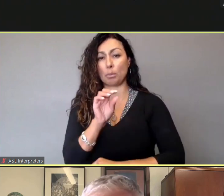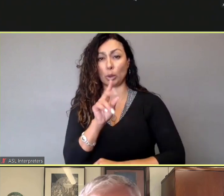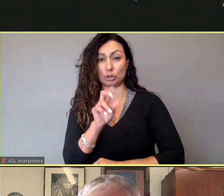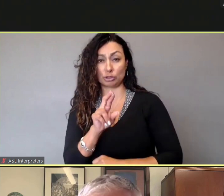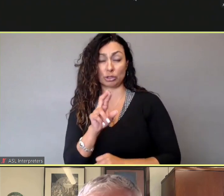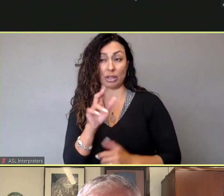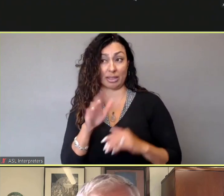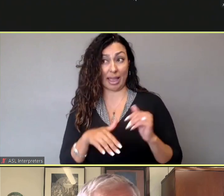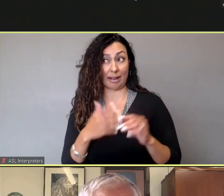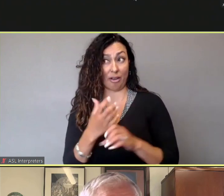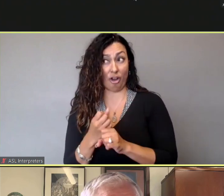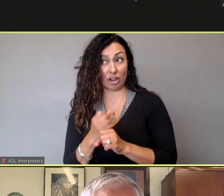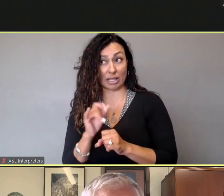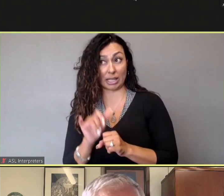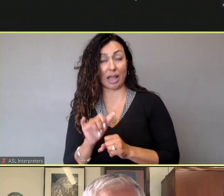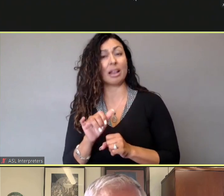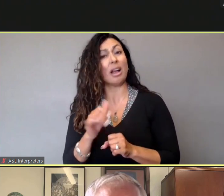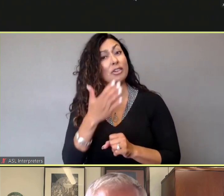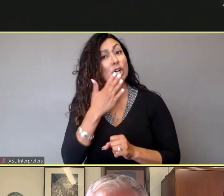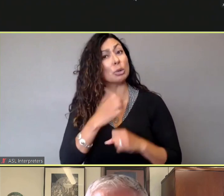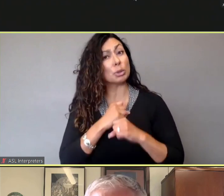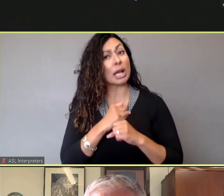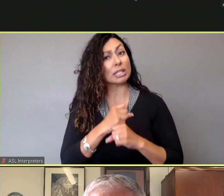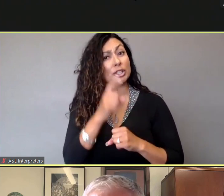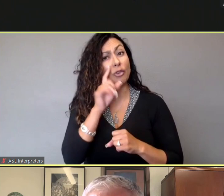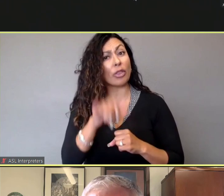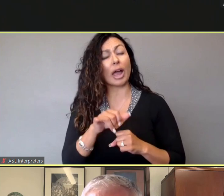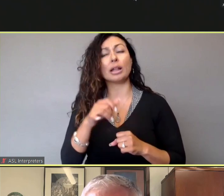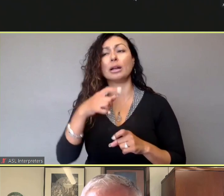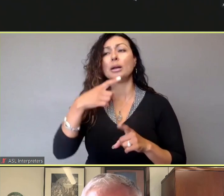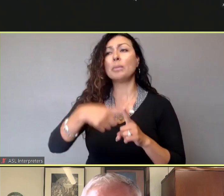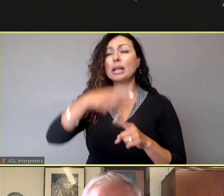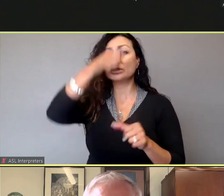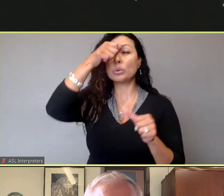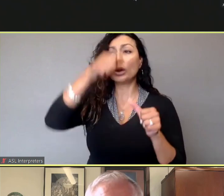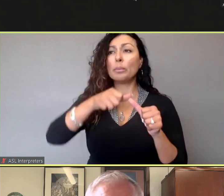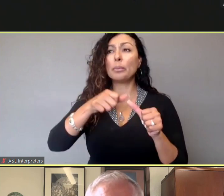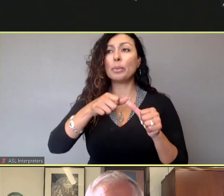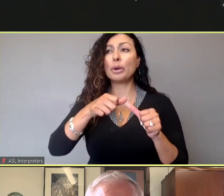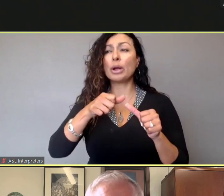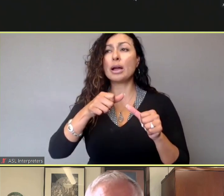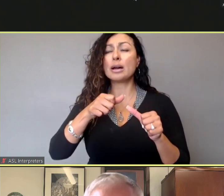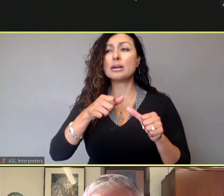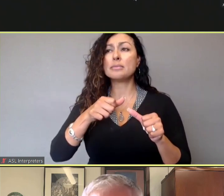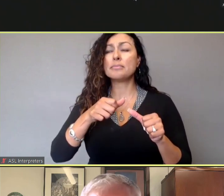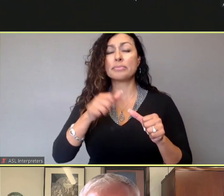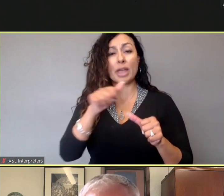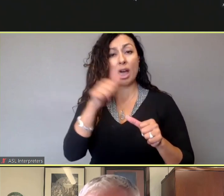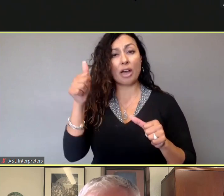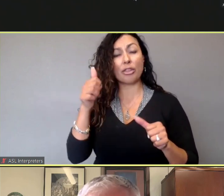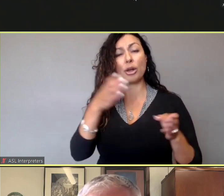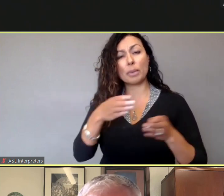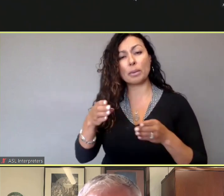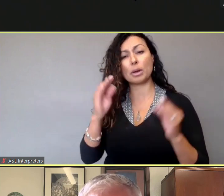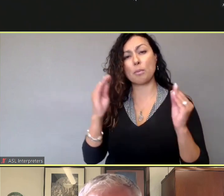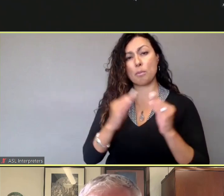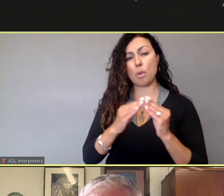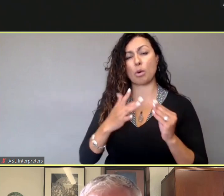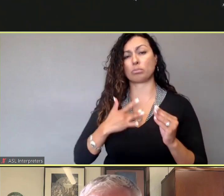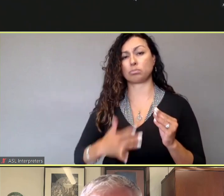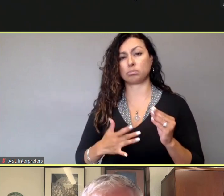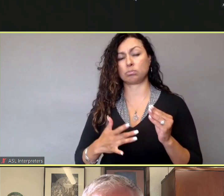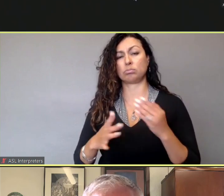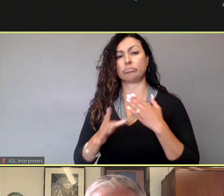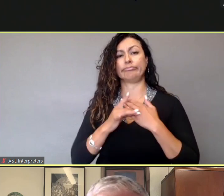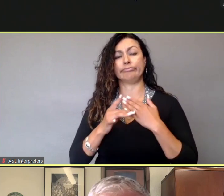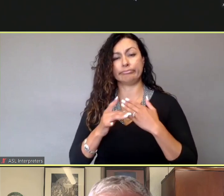good protection for the booster. And also remember that other people are more susceptible as well.